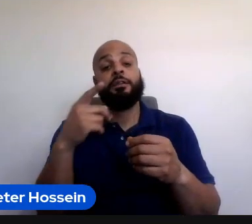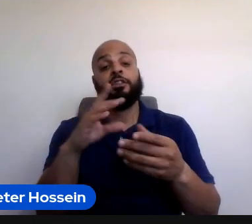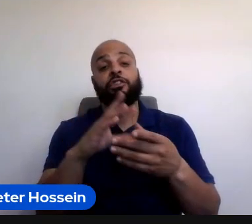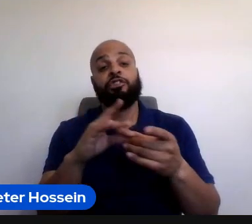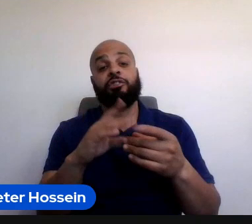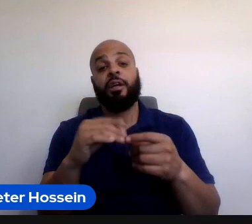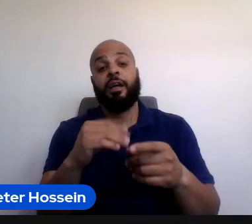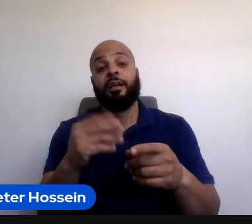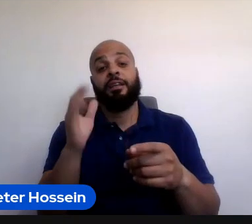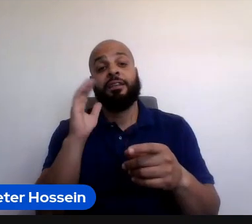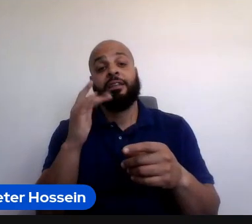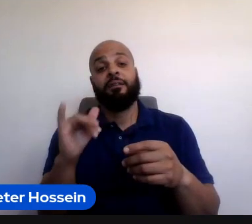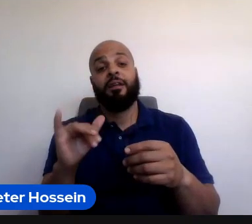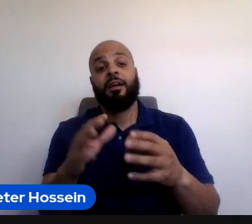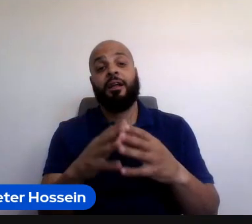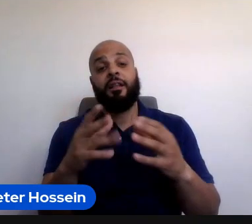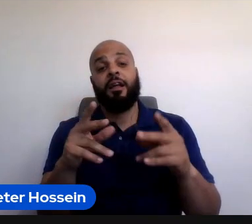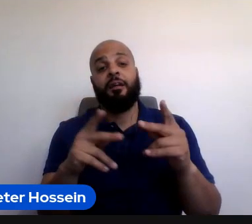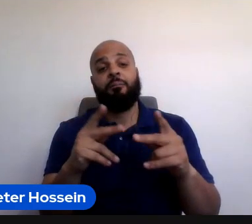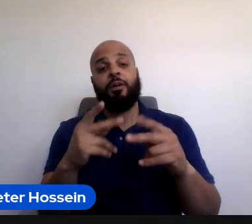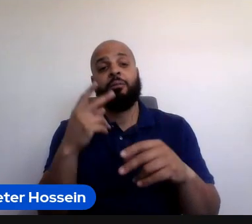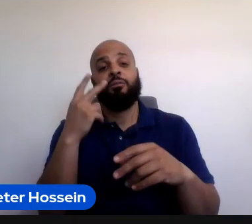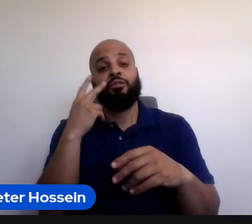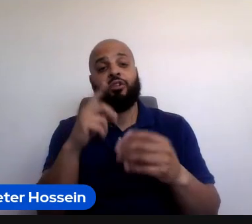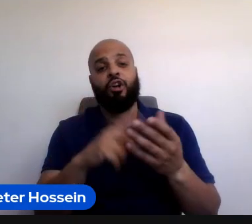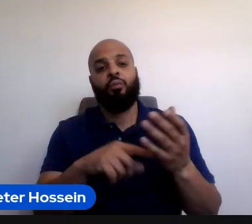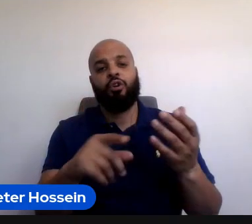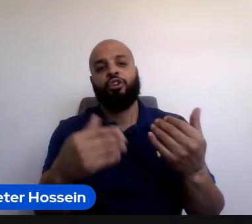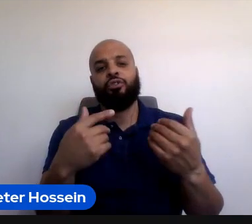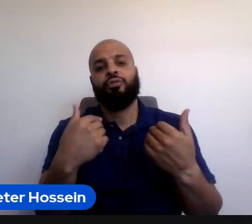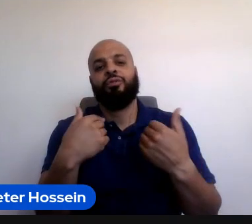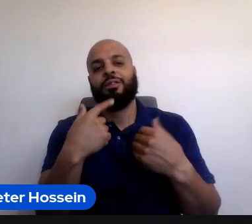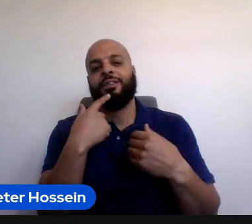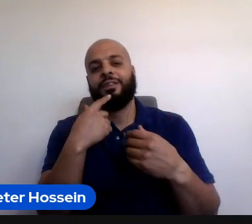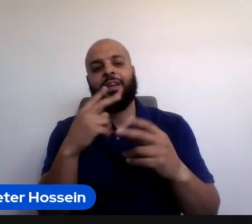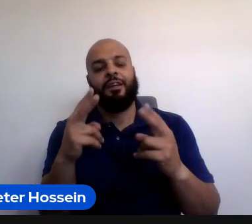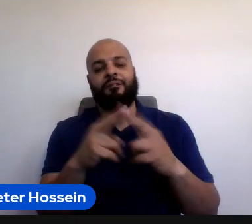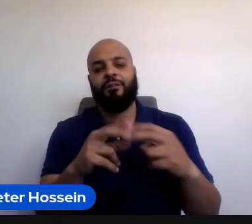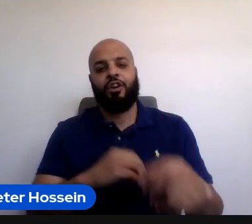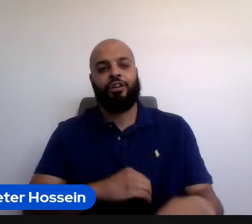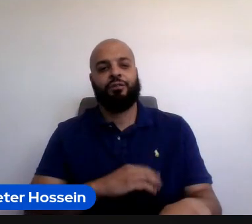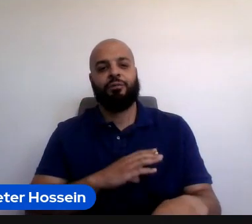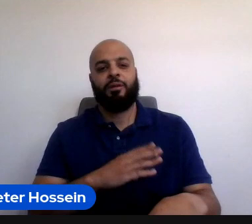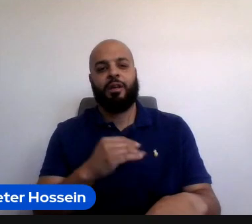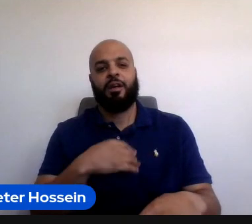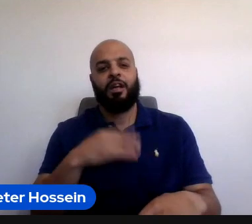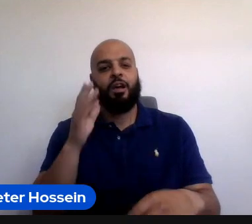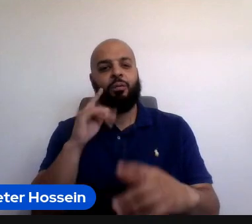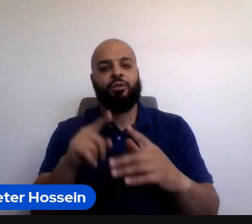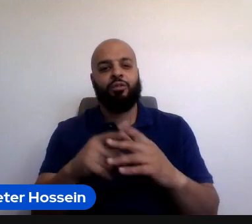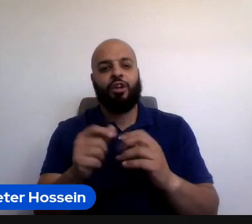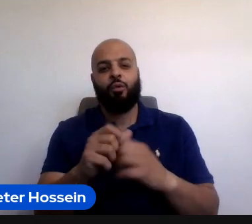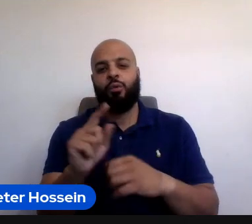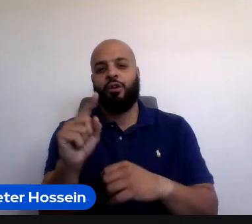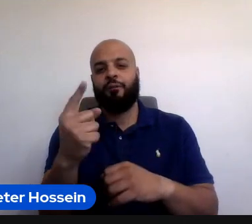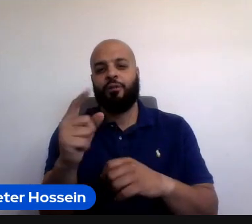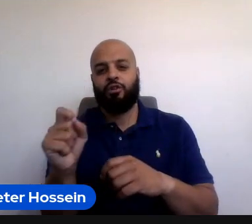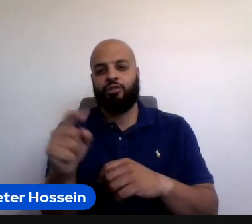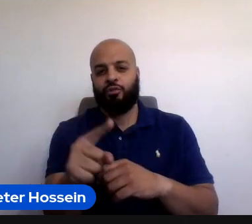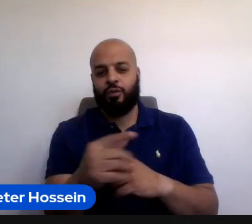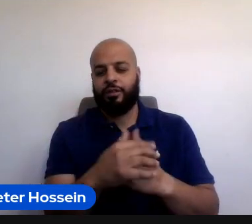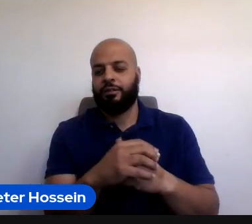it seems that a lot of people found what you had to say very inspirational. And I'll get started with the first